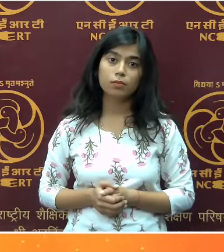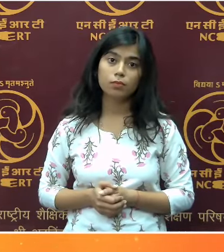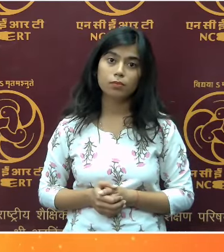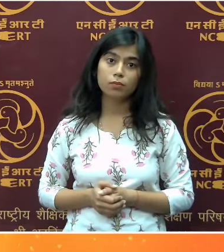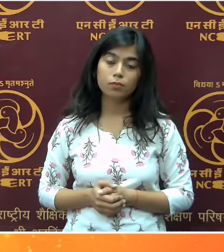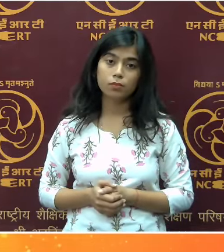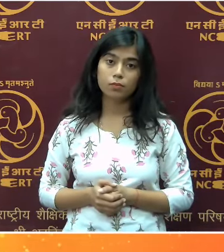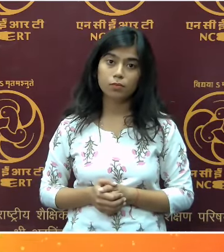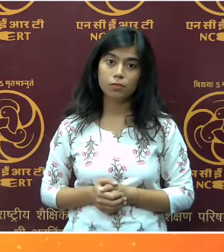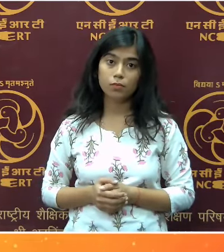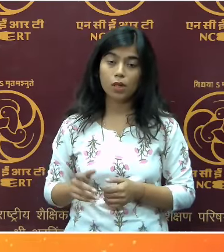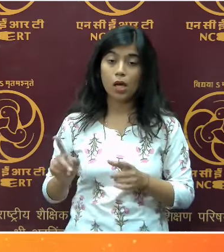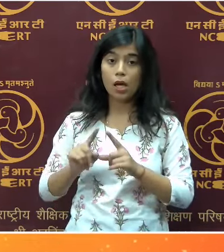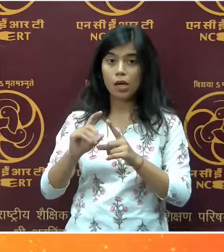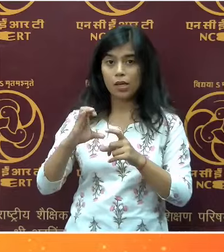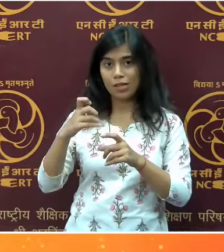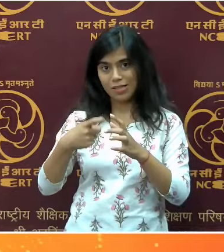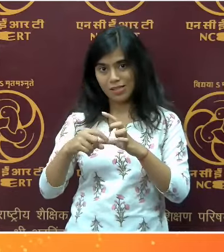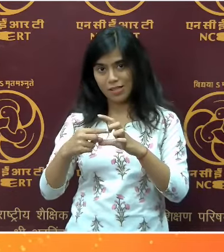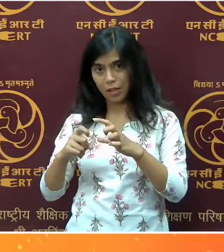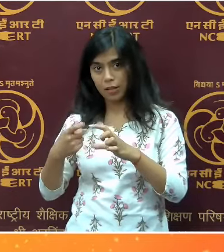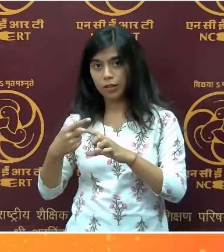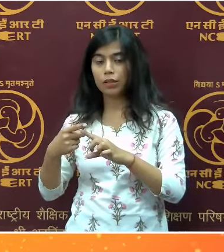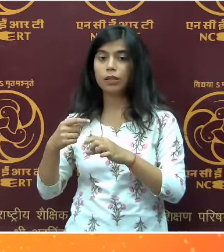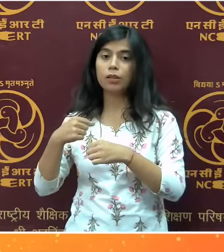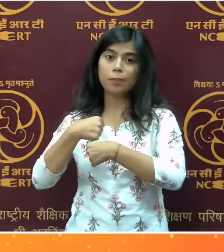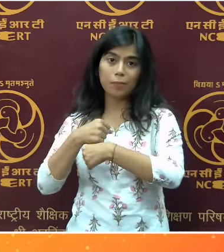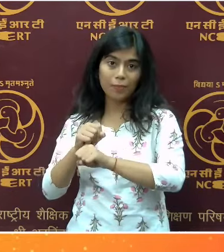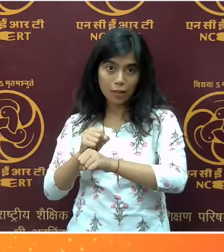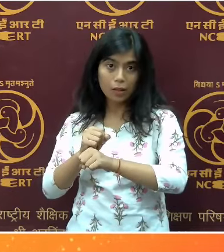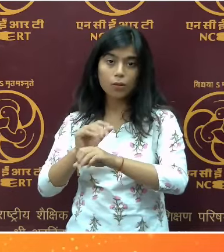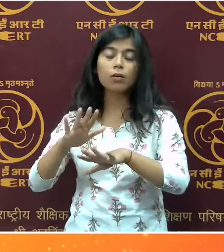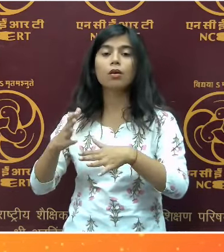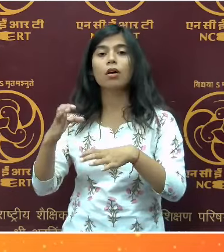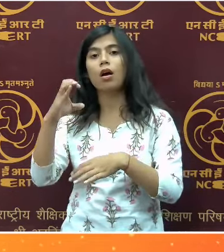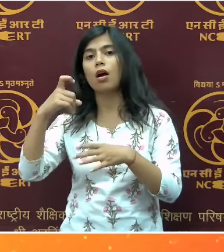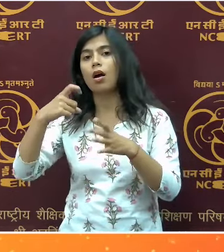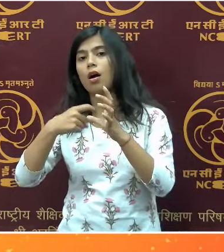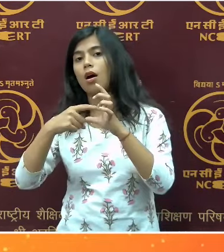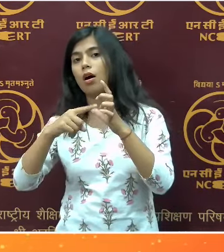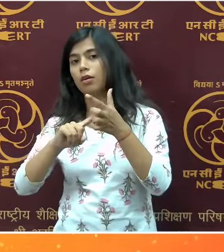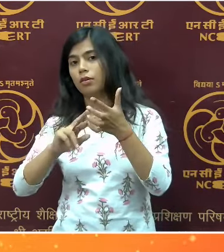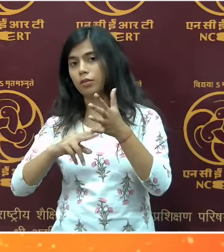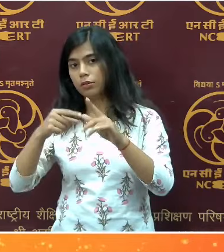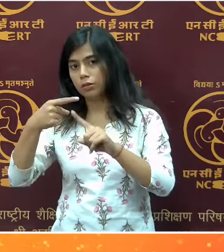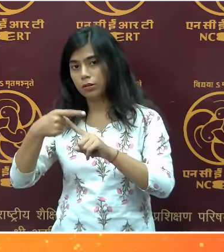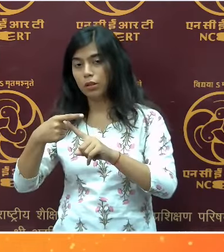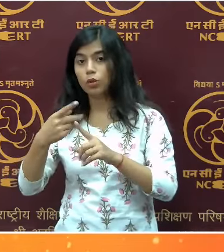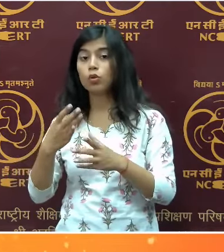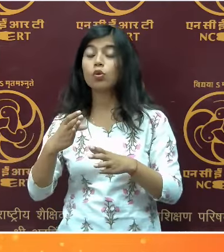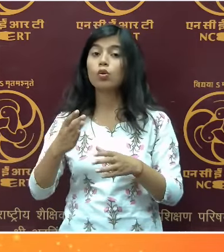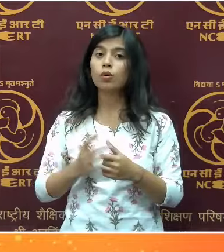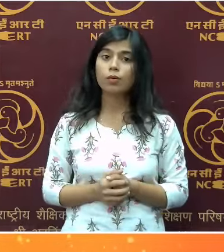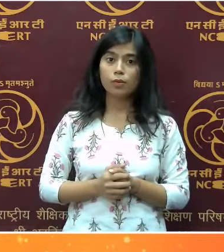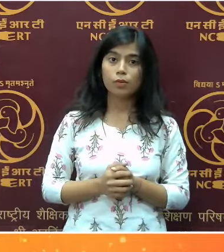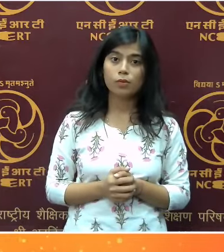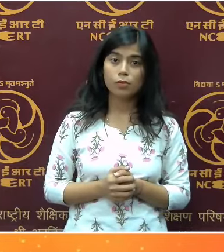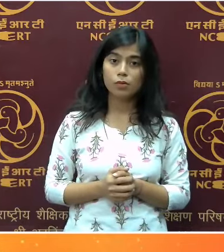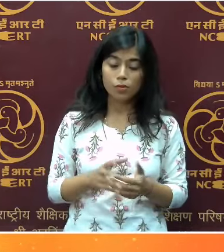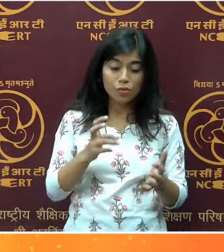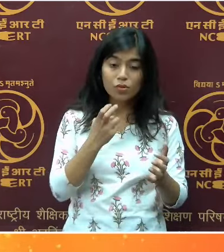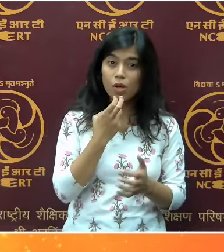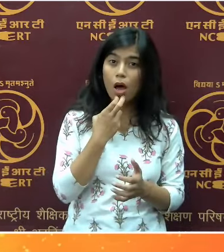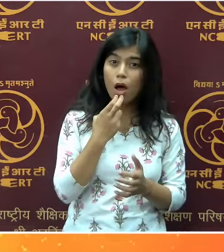The circuit will create 2 ampere current. Current is nothing but charge flowing per second. So 2 ampere current is